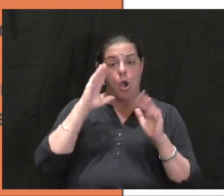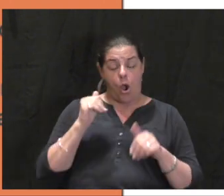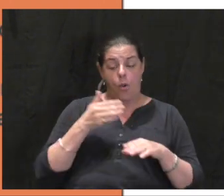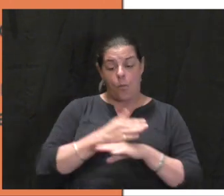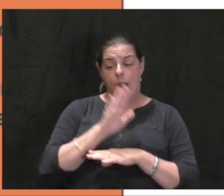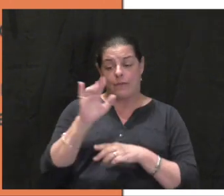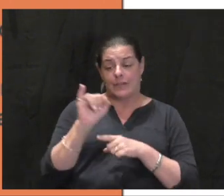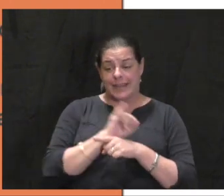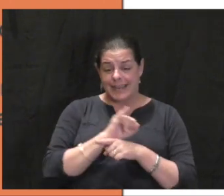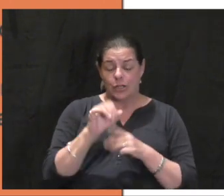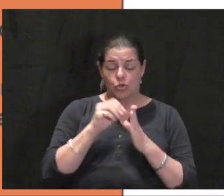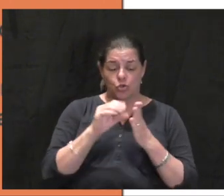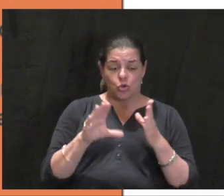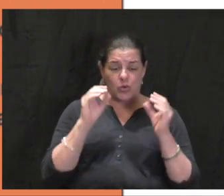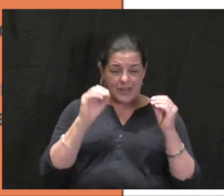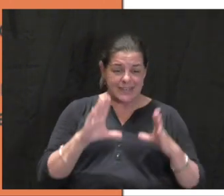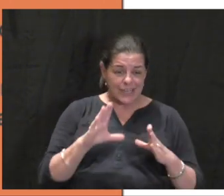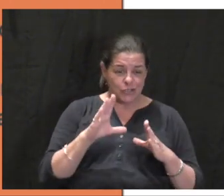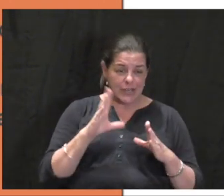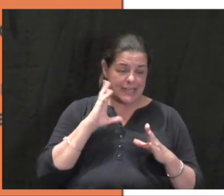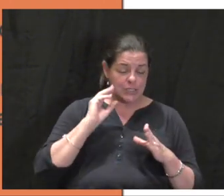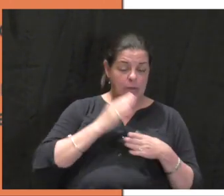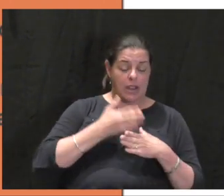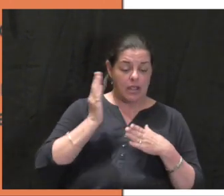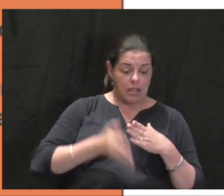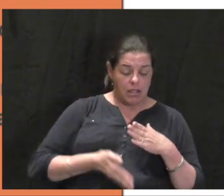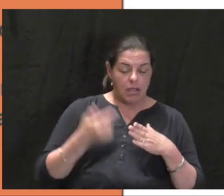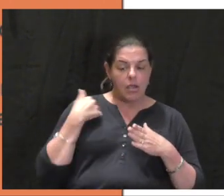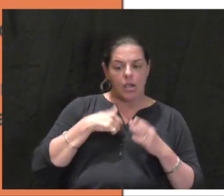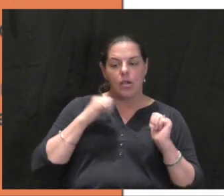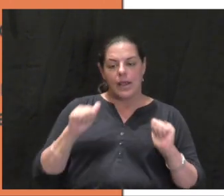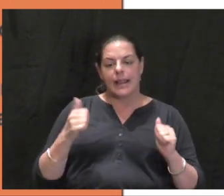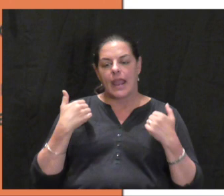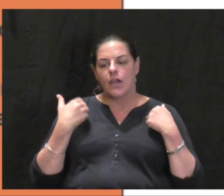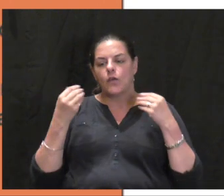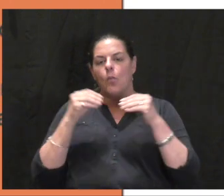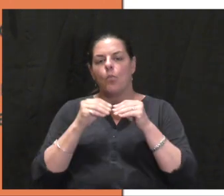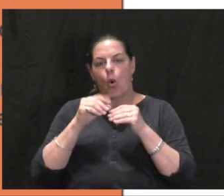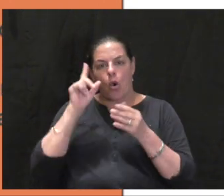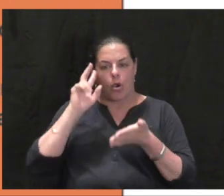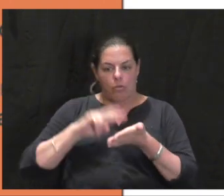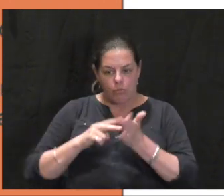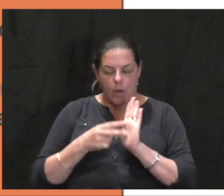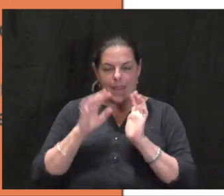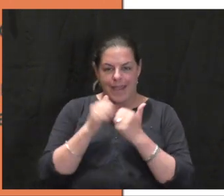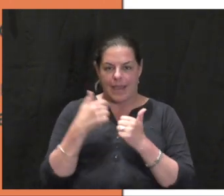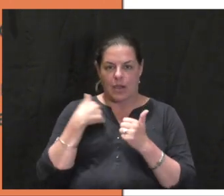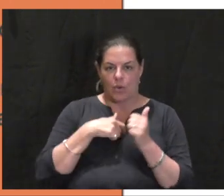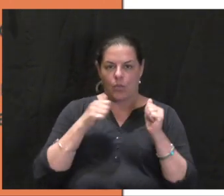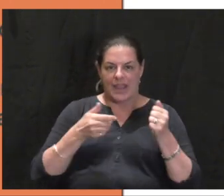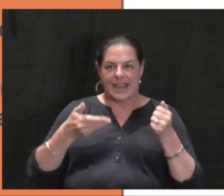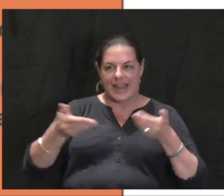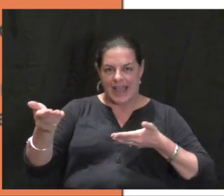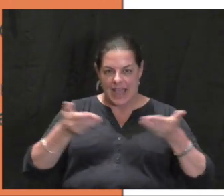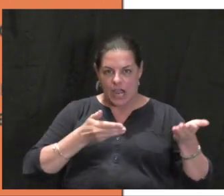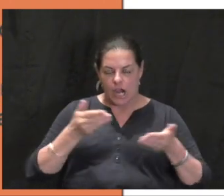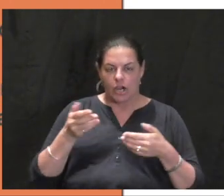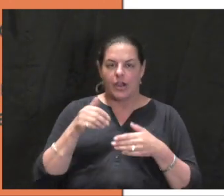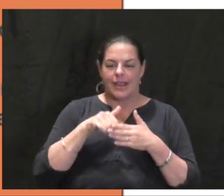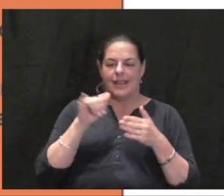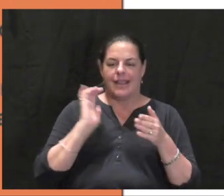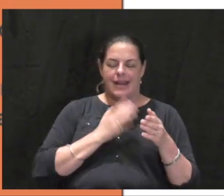districts. So again, all of that is very data-focused, data-driven. We're also looking at some ways we can be more strategic and intentional